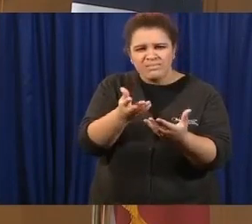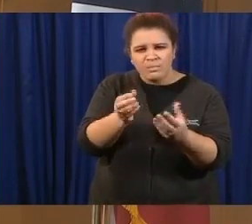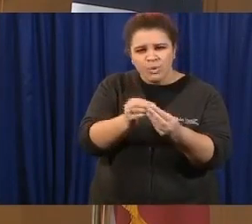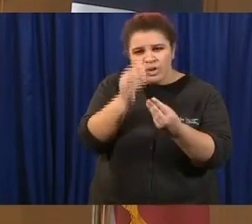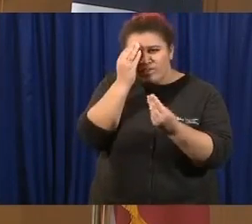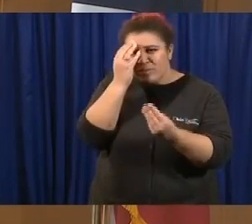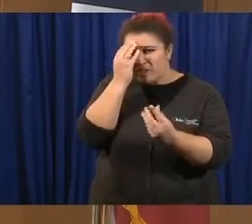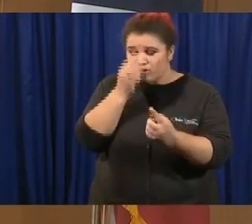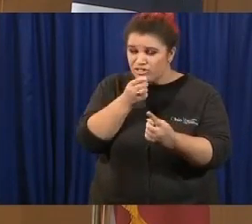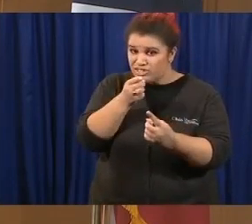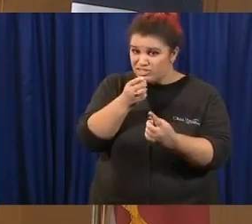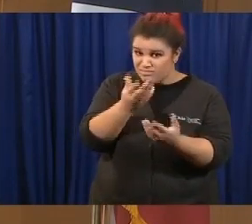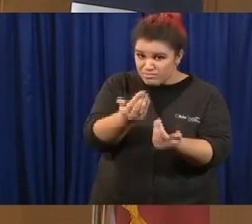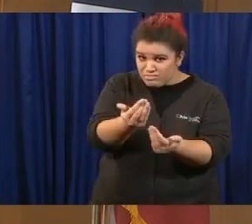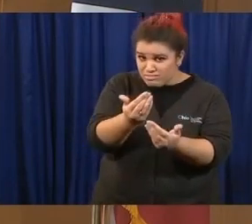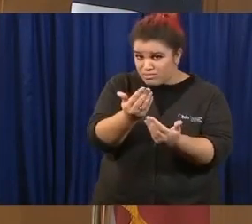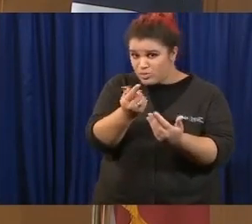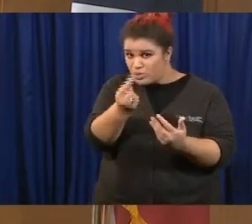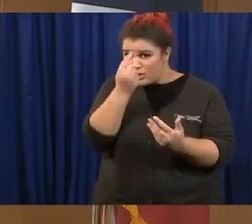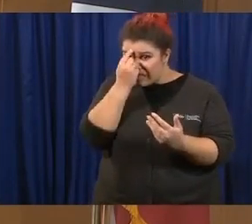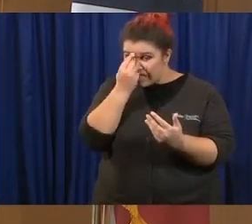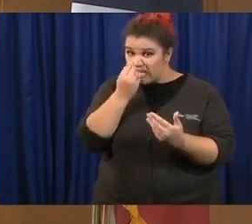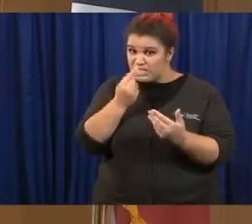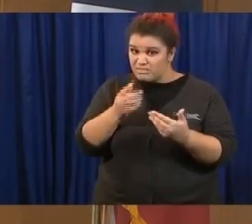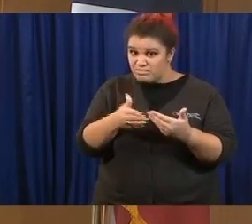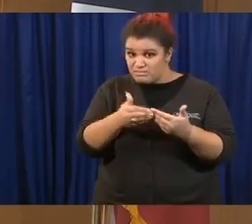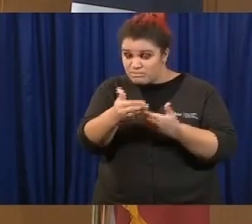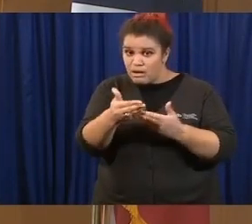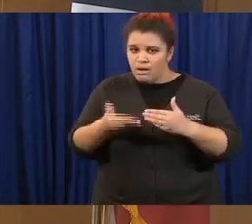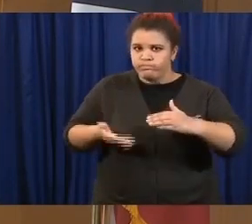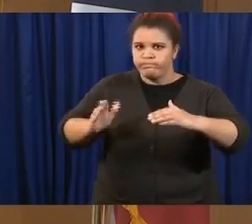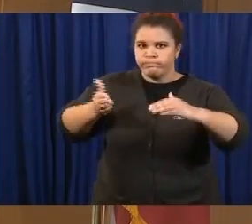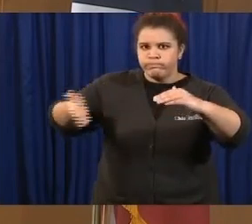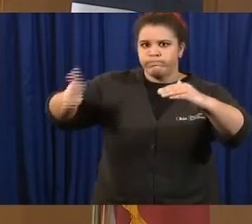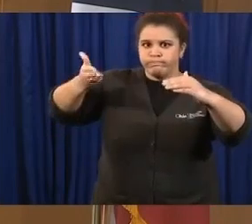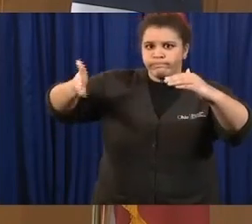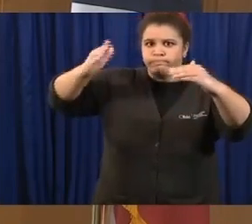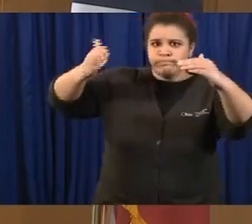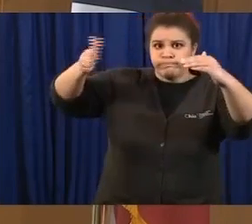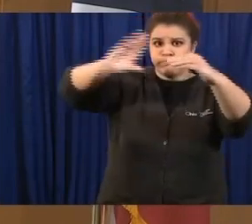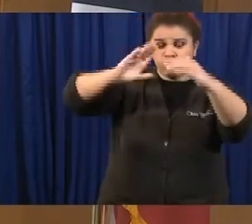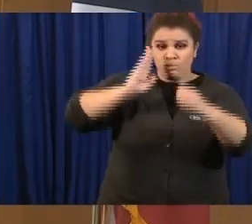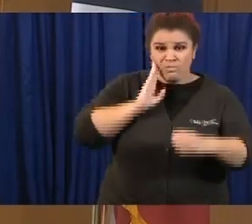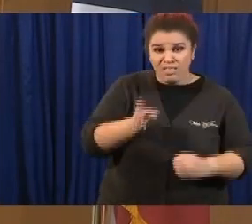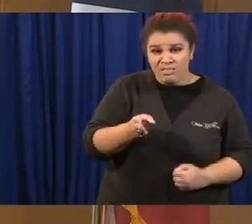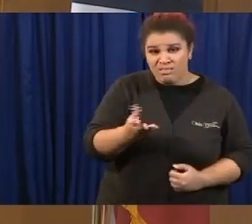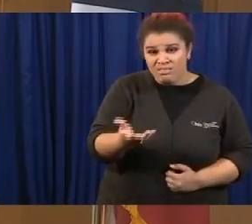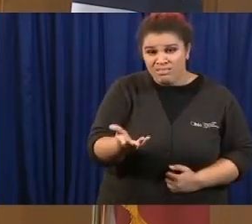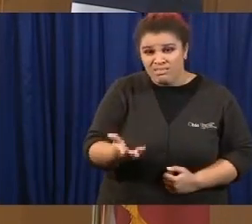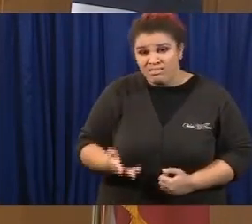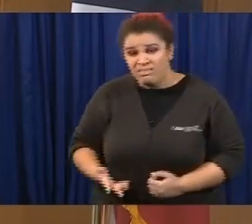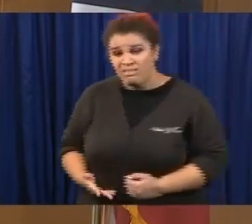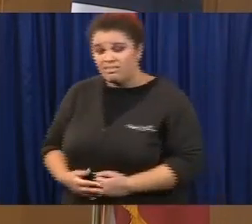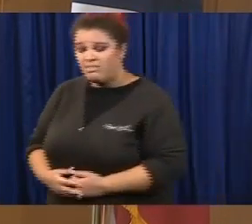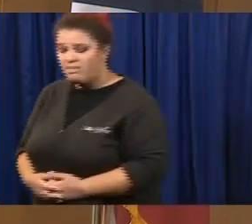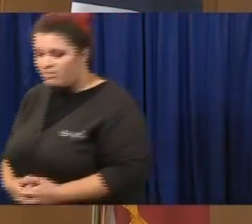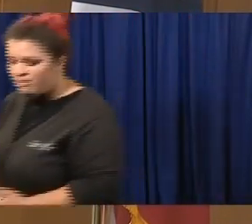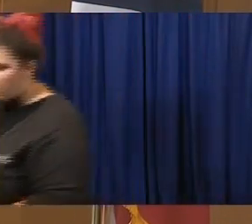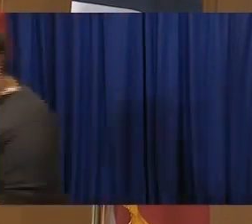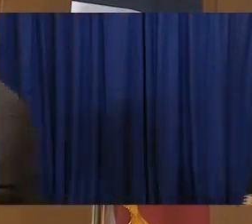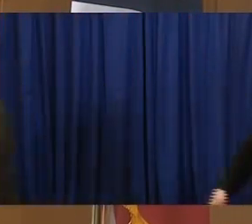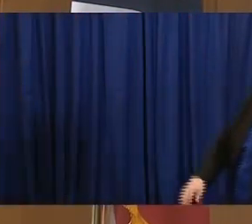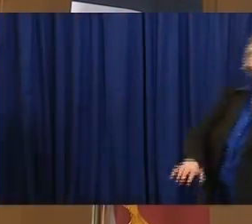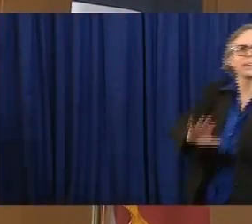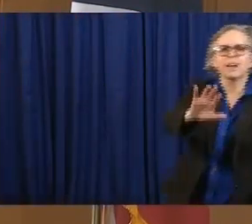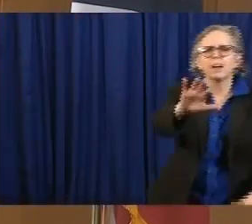every day until Sunday? Well, we hope not. Look, we know that, as they would say in the stock market, this